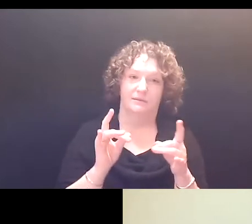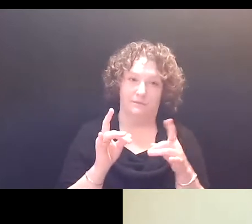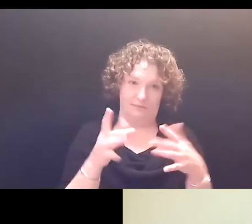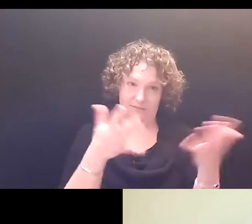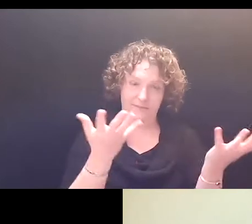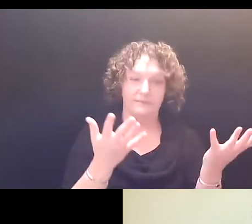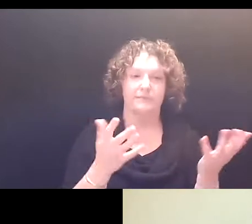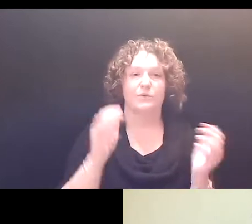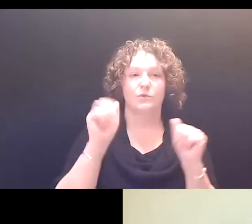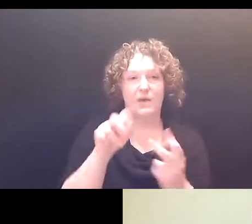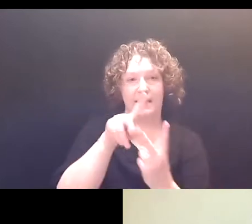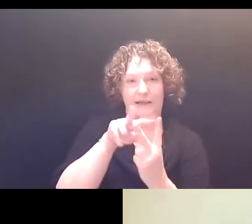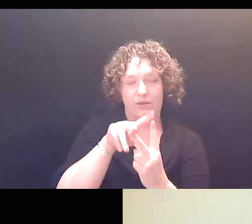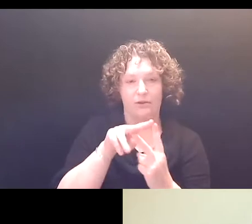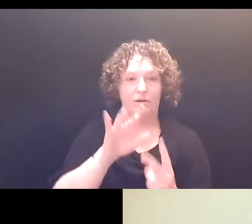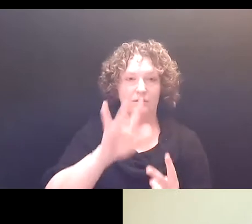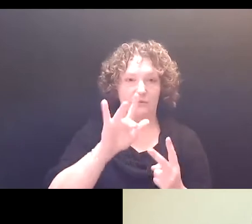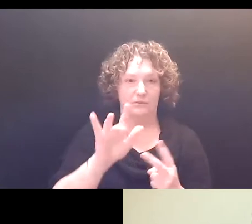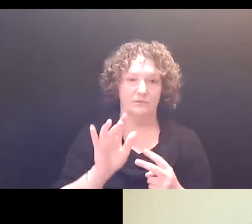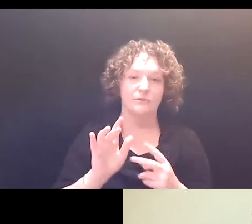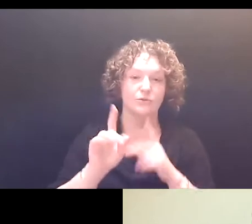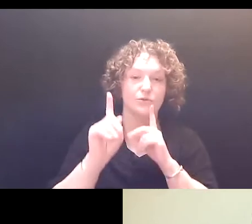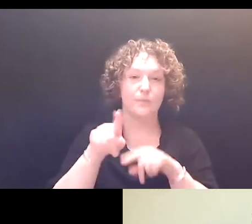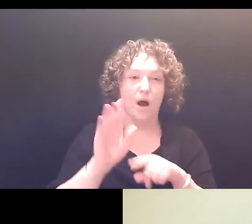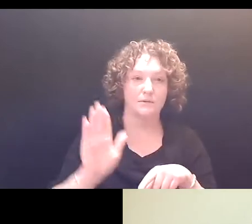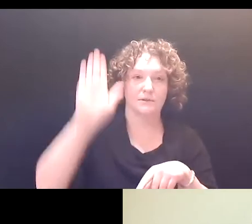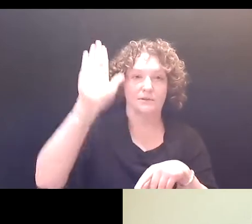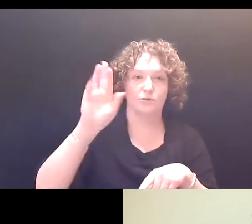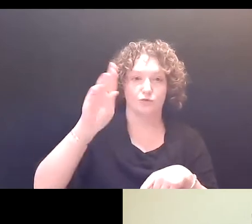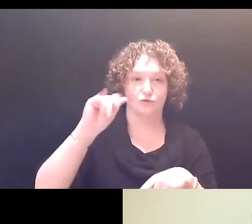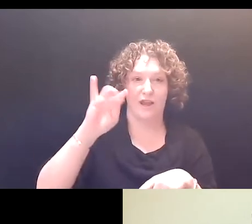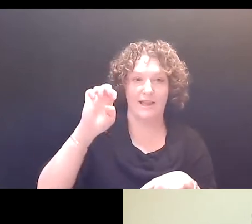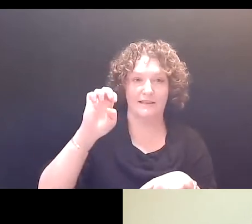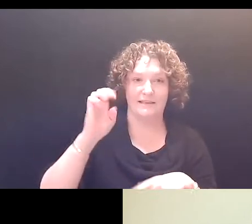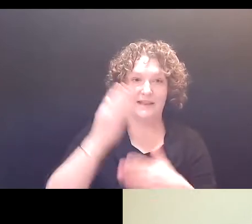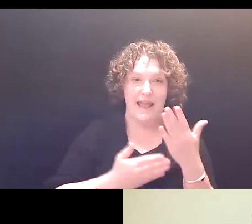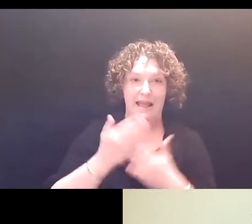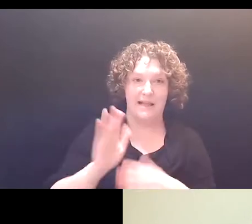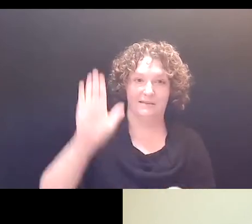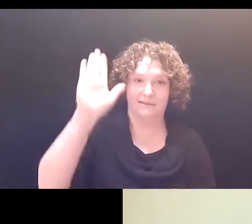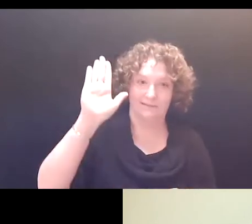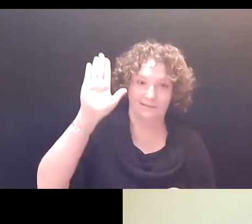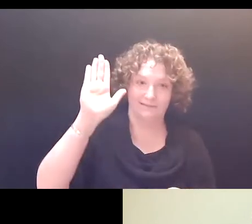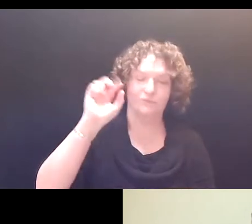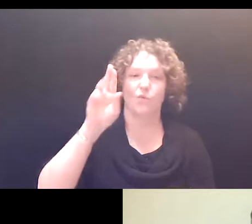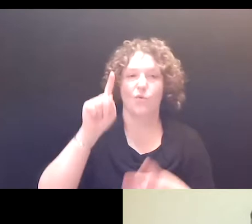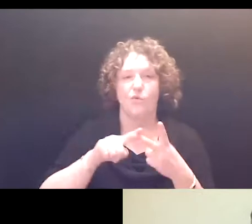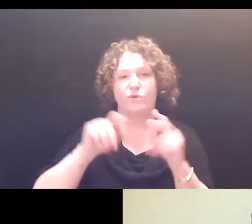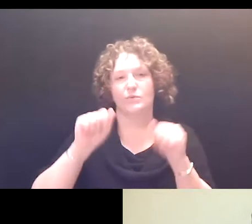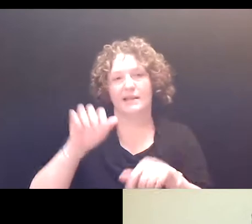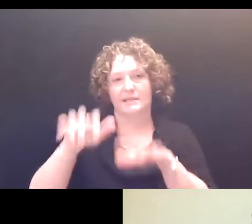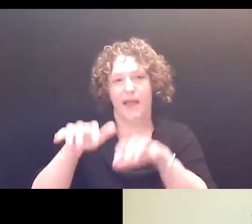or comments or anything, you can either respond by using the raise your